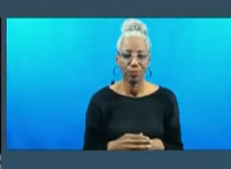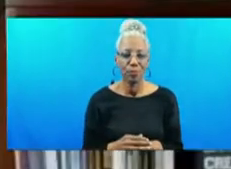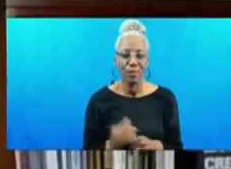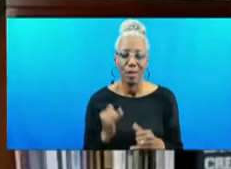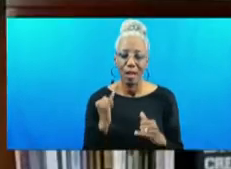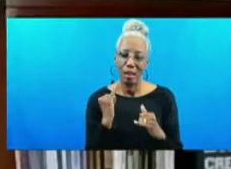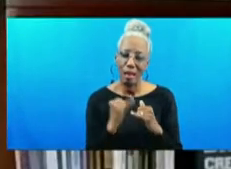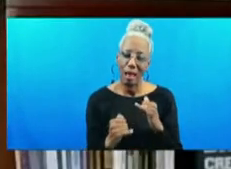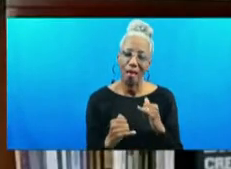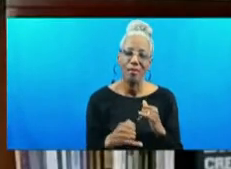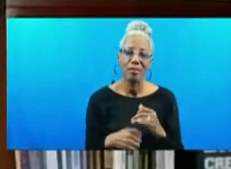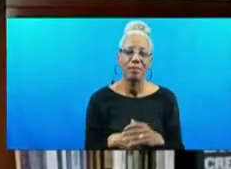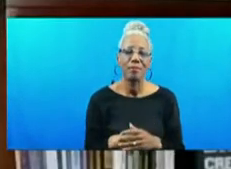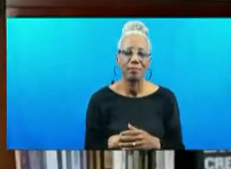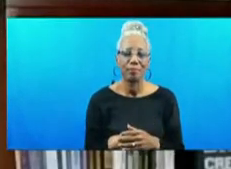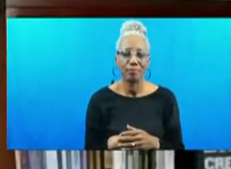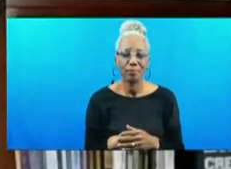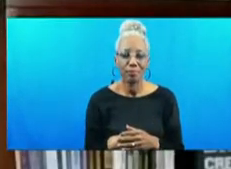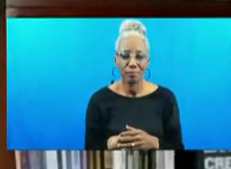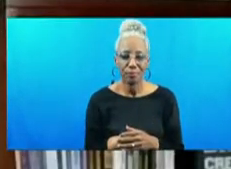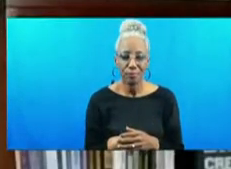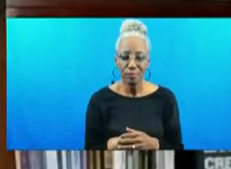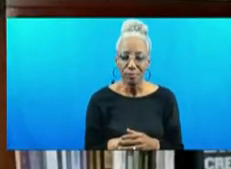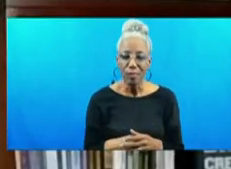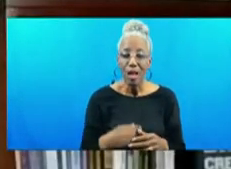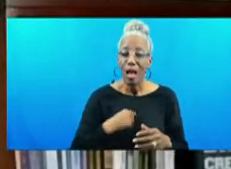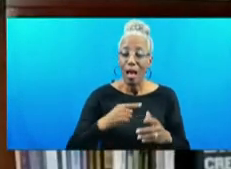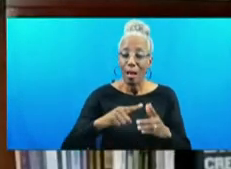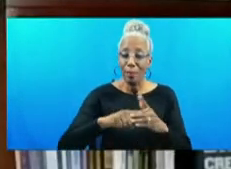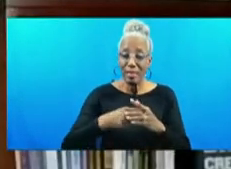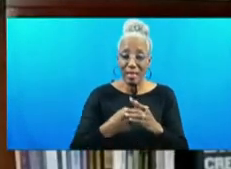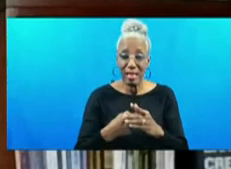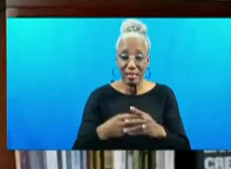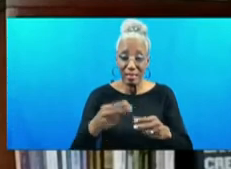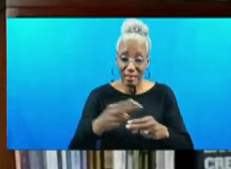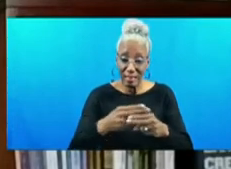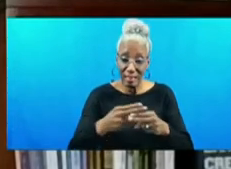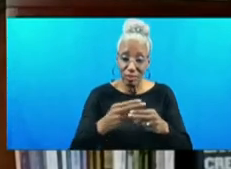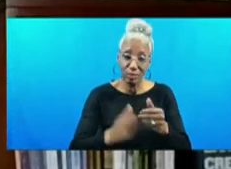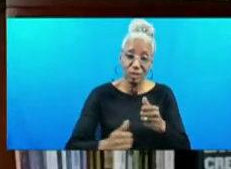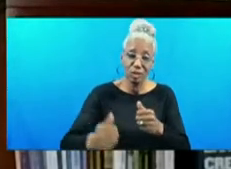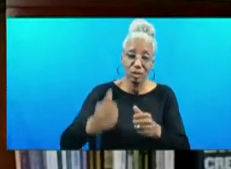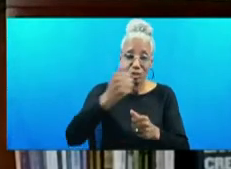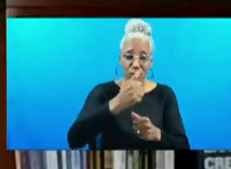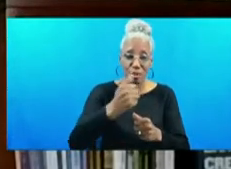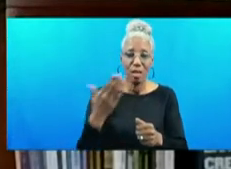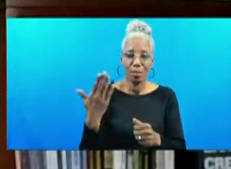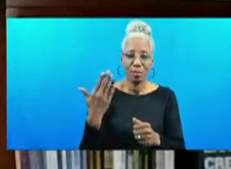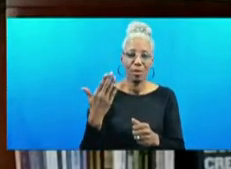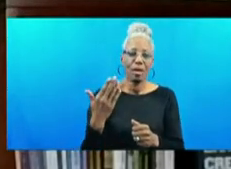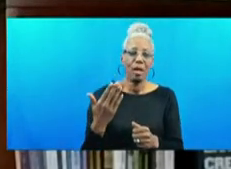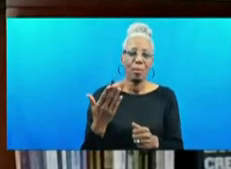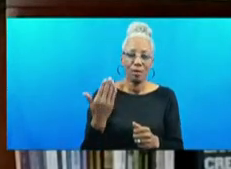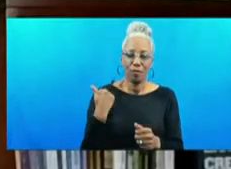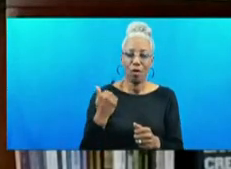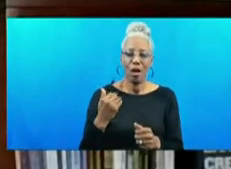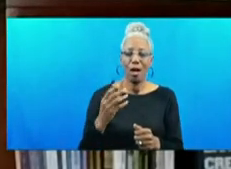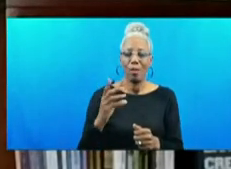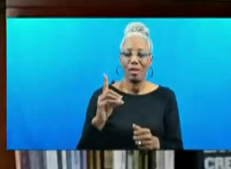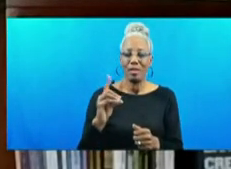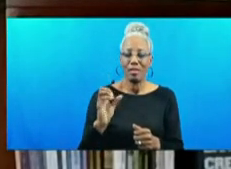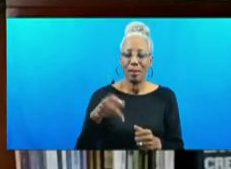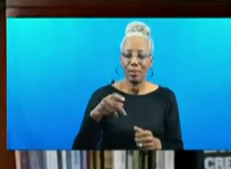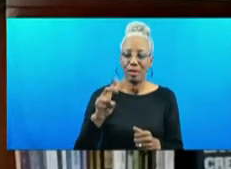of the interim superintendent, I served as the deputy superintendent, as I shared, under Jack Smith, and I had an opportunity to work shoulder to shoulder with him coming